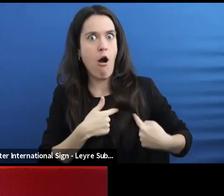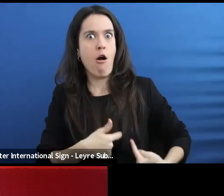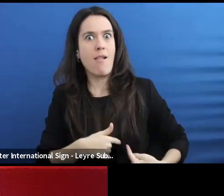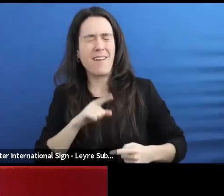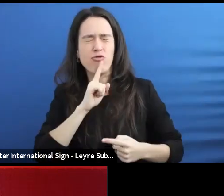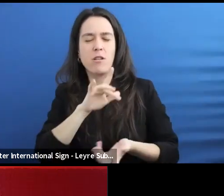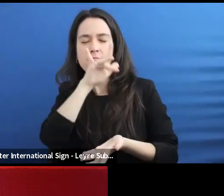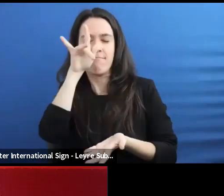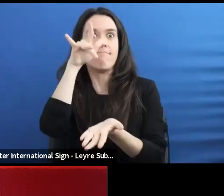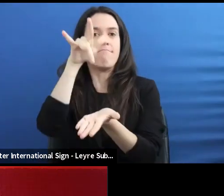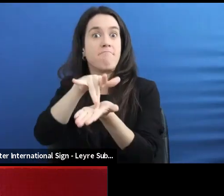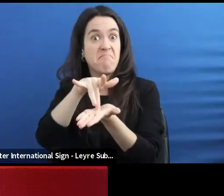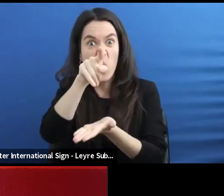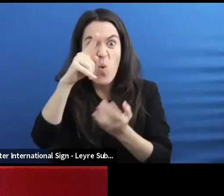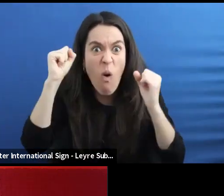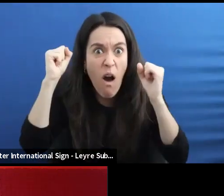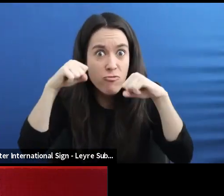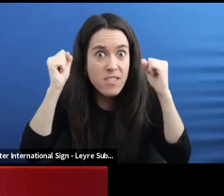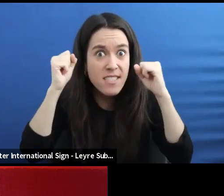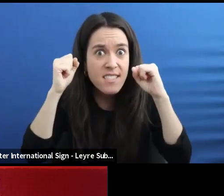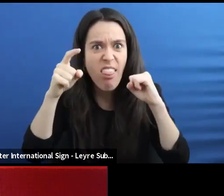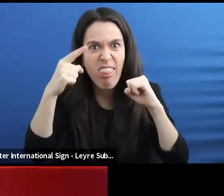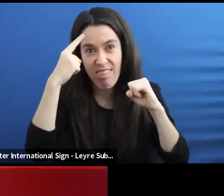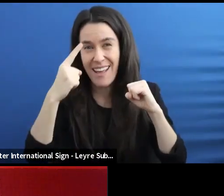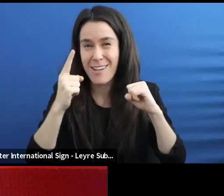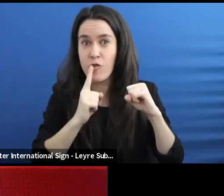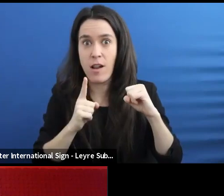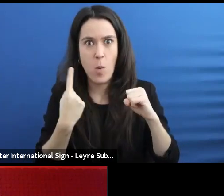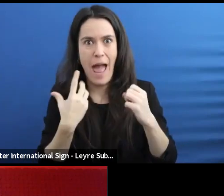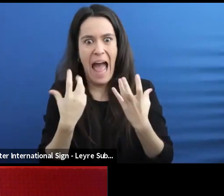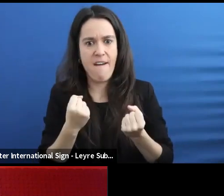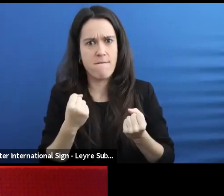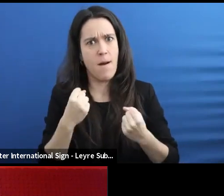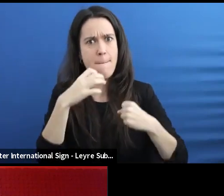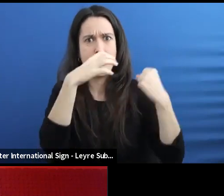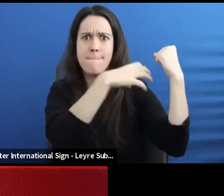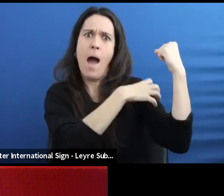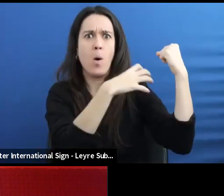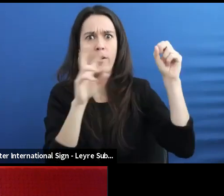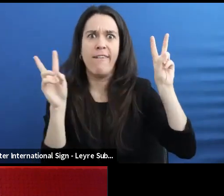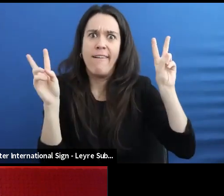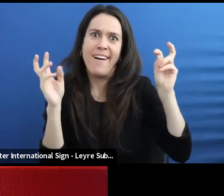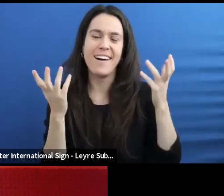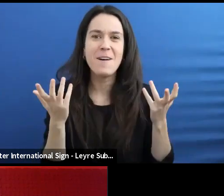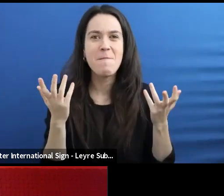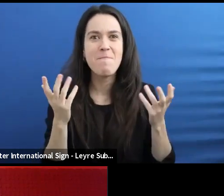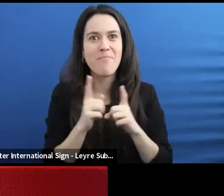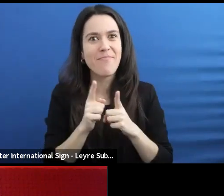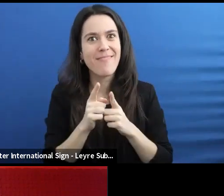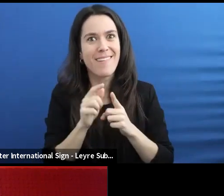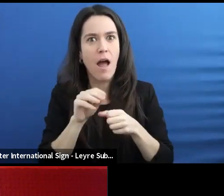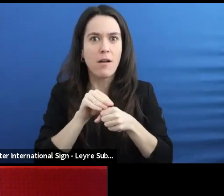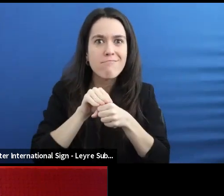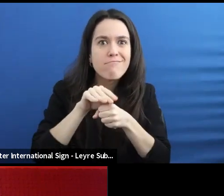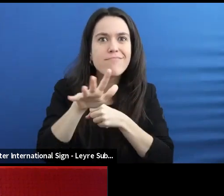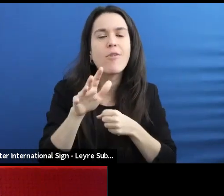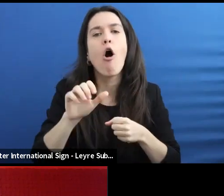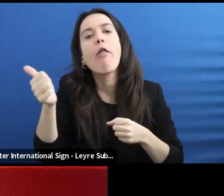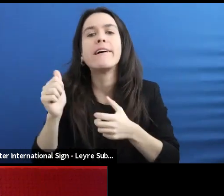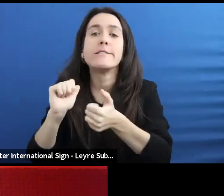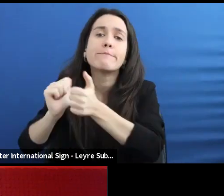position in this discussion that is not the same as, well, let's say, the sports or the world